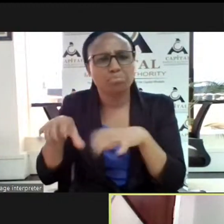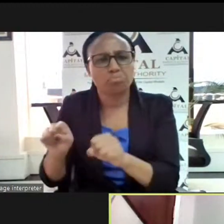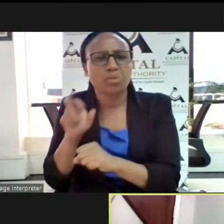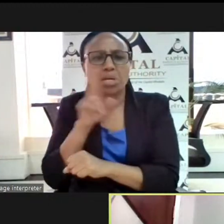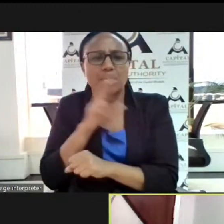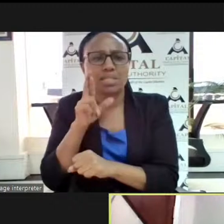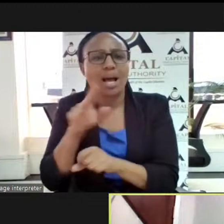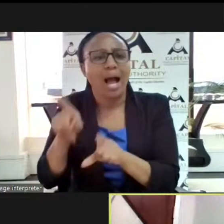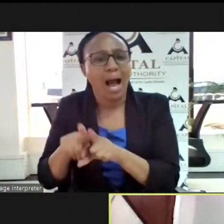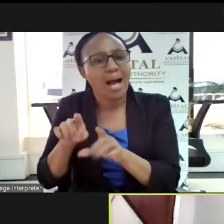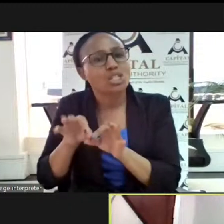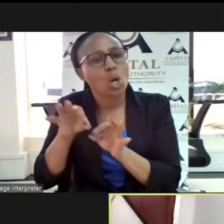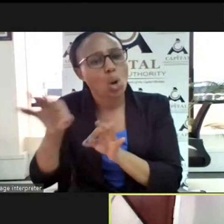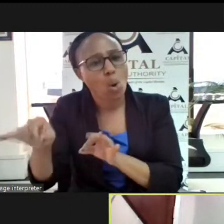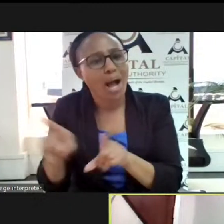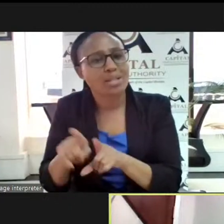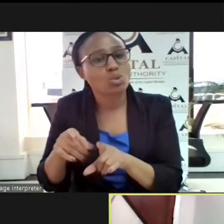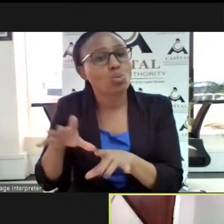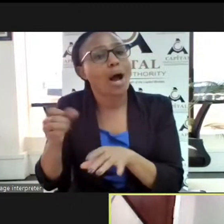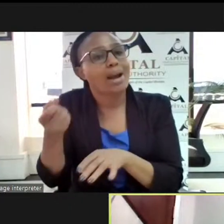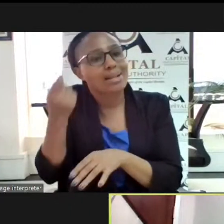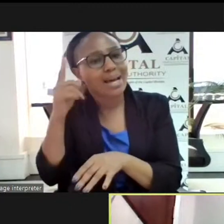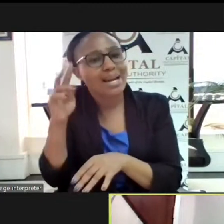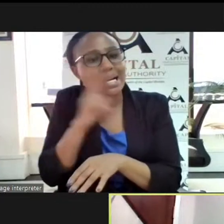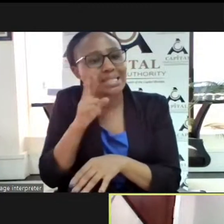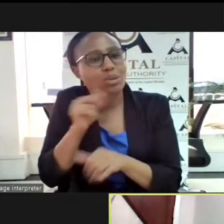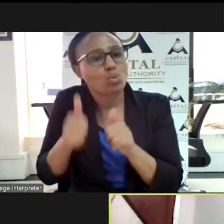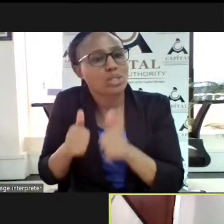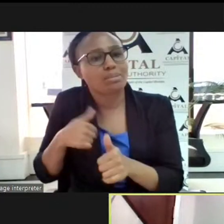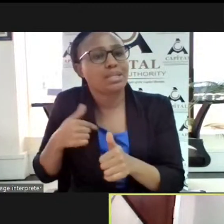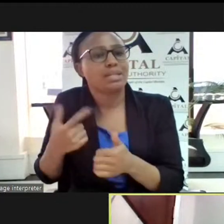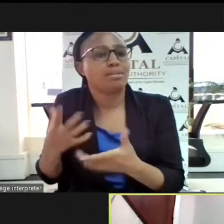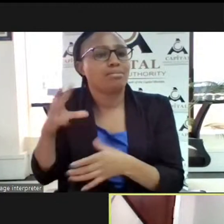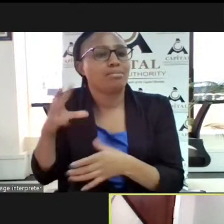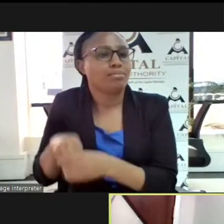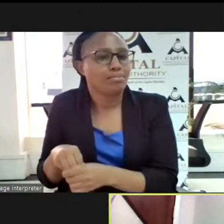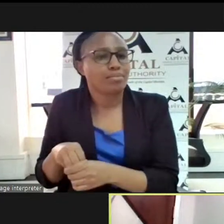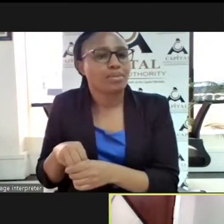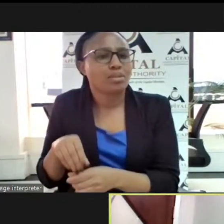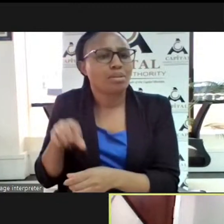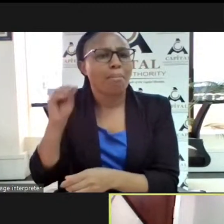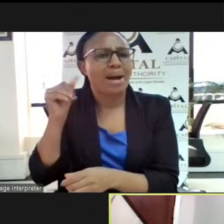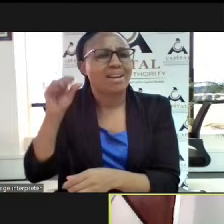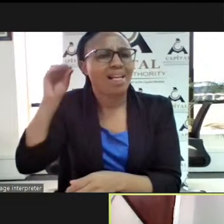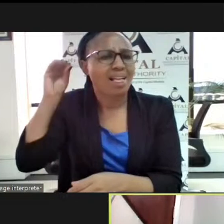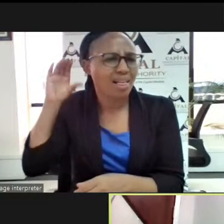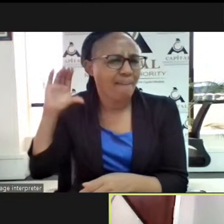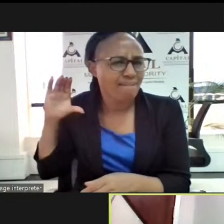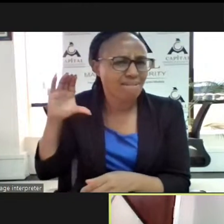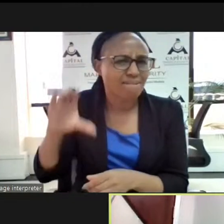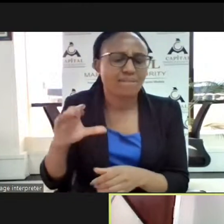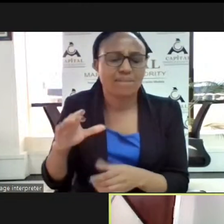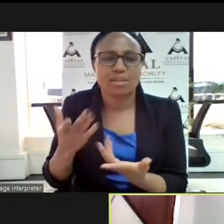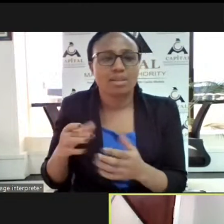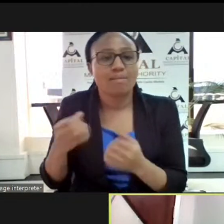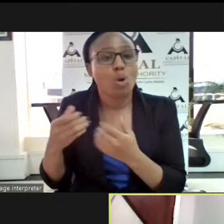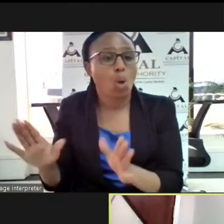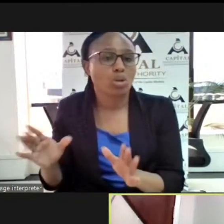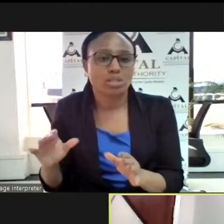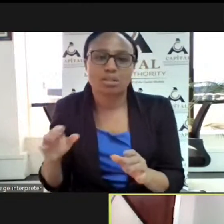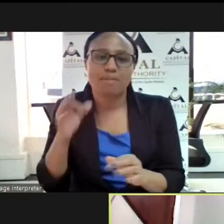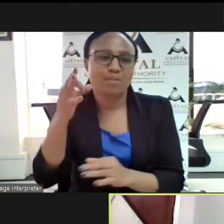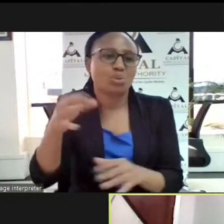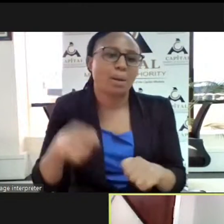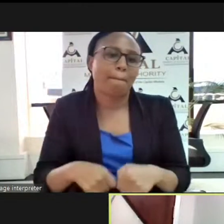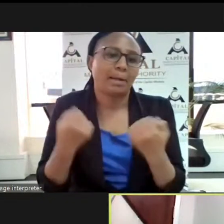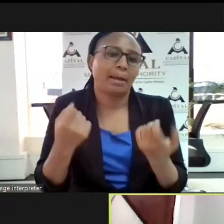as you understand the risk that you're taking, and you're not putting too much money that if you lost, then it jeopardizes your future. So that's in summary what